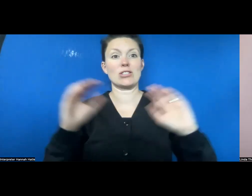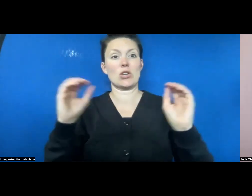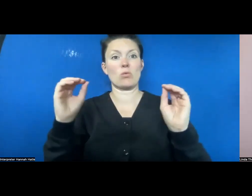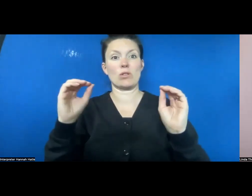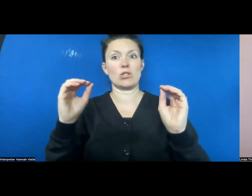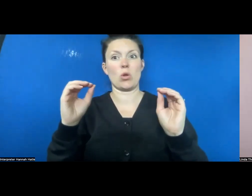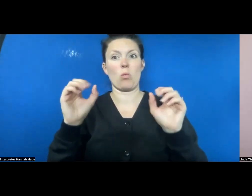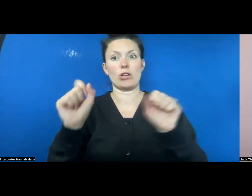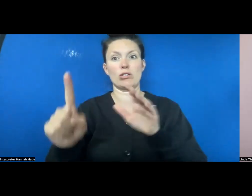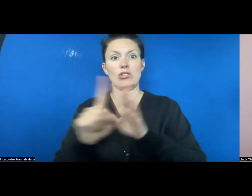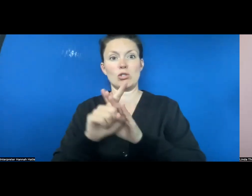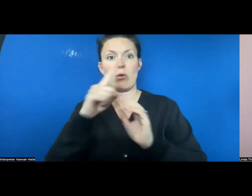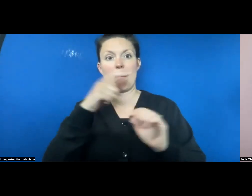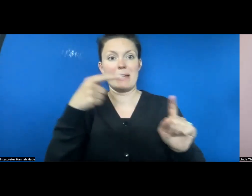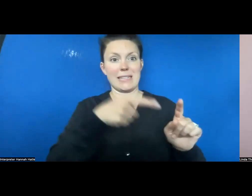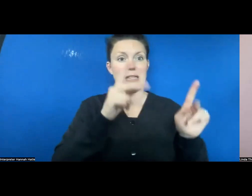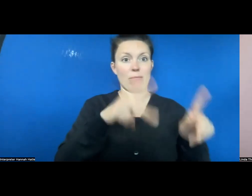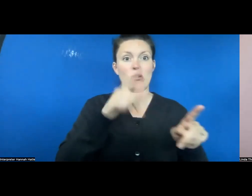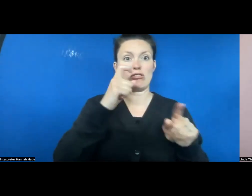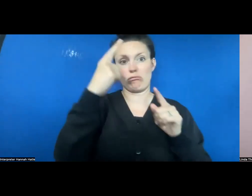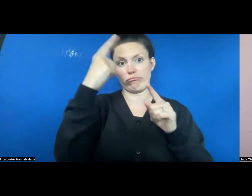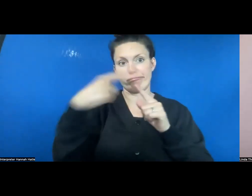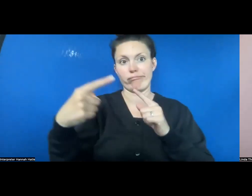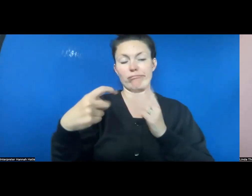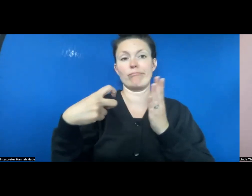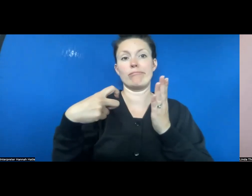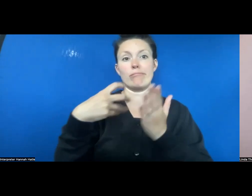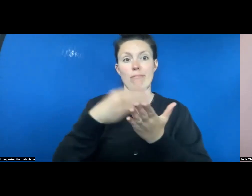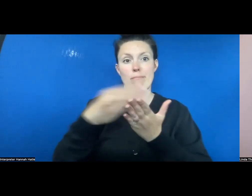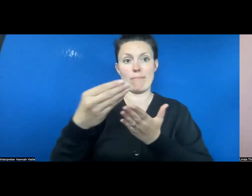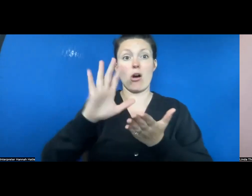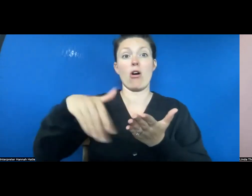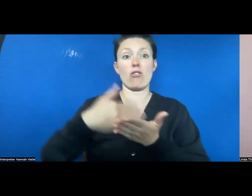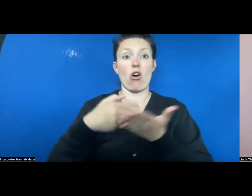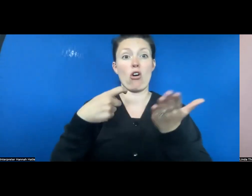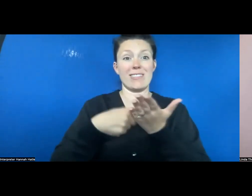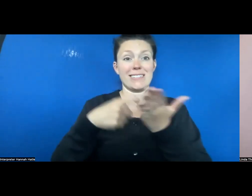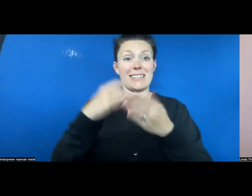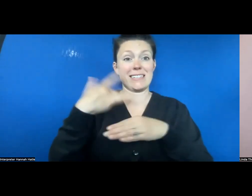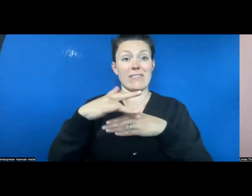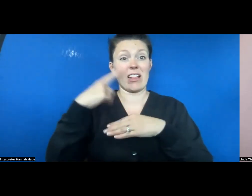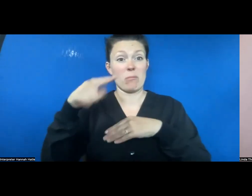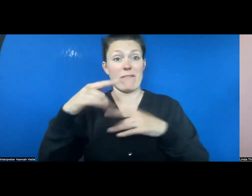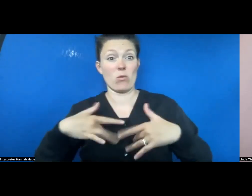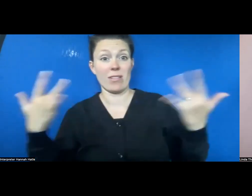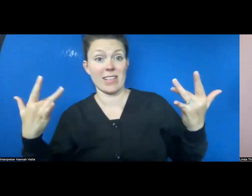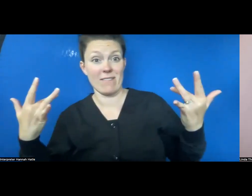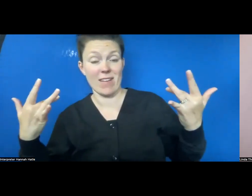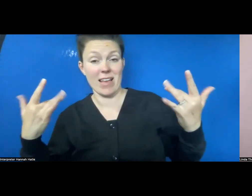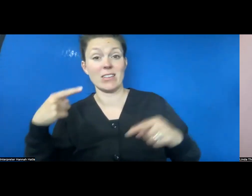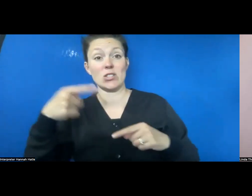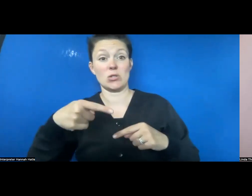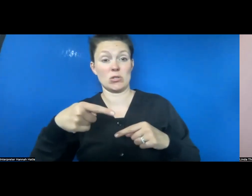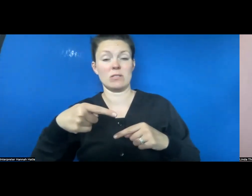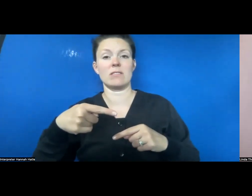to take in the negativity of this particular political entity. So it's cracking me up. I love this youth. This Gen Z